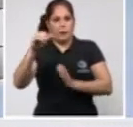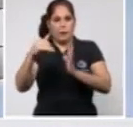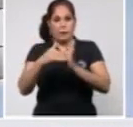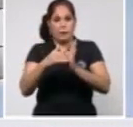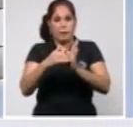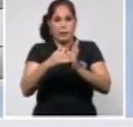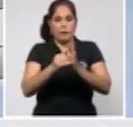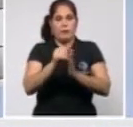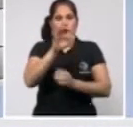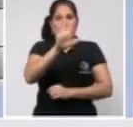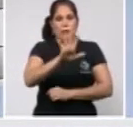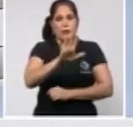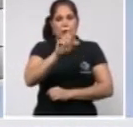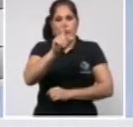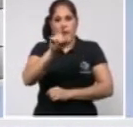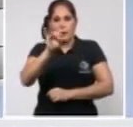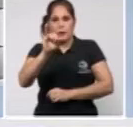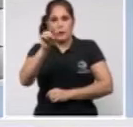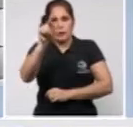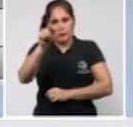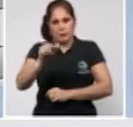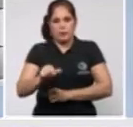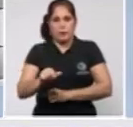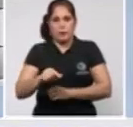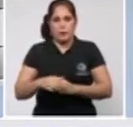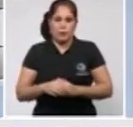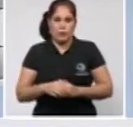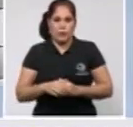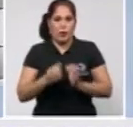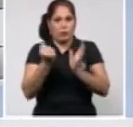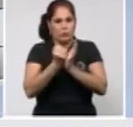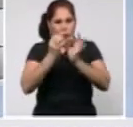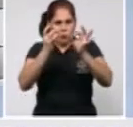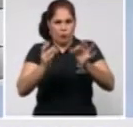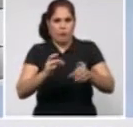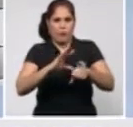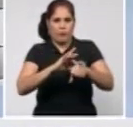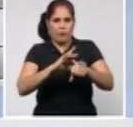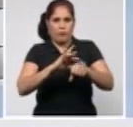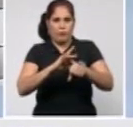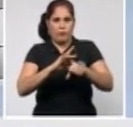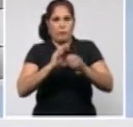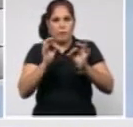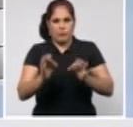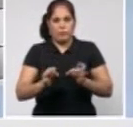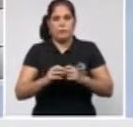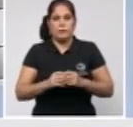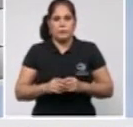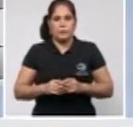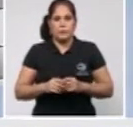33,423,517 confirmed cases since the start of the pandemic. Yesterday,